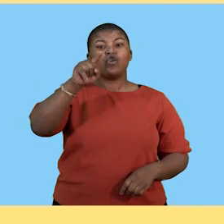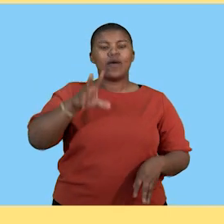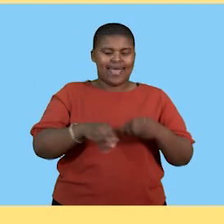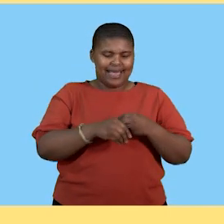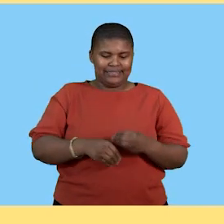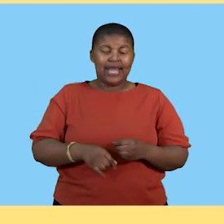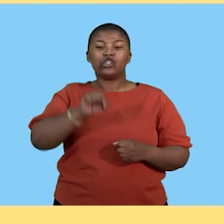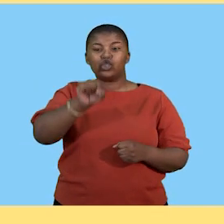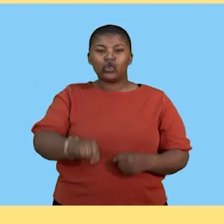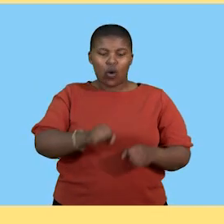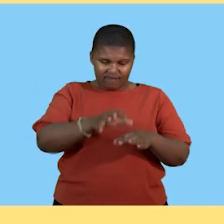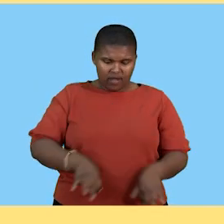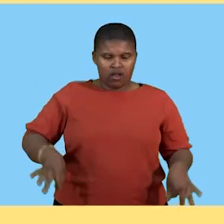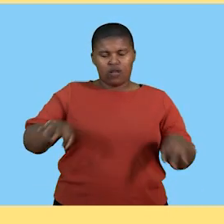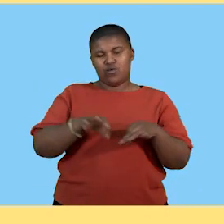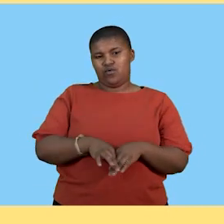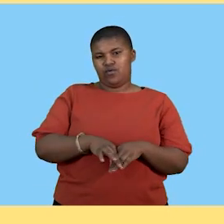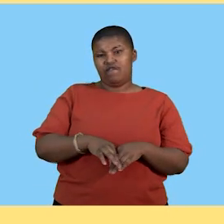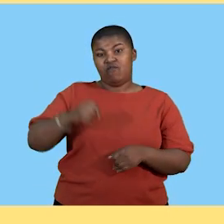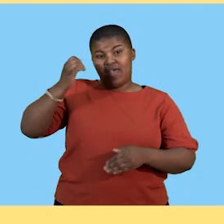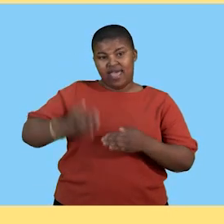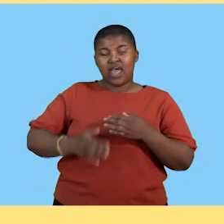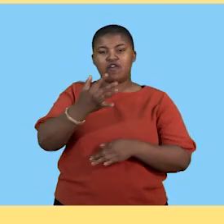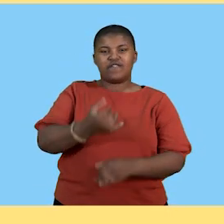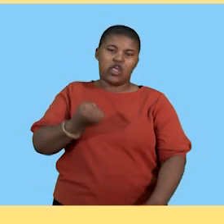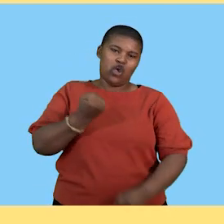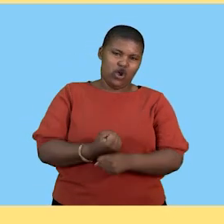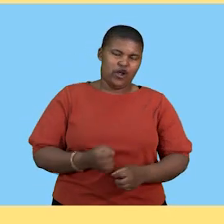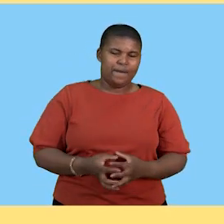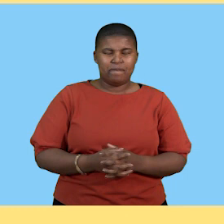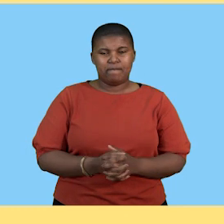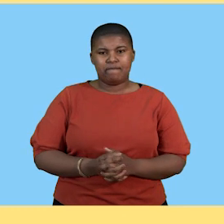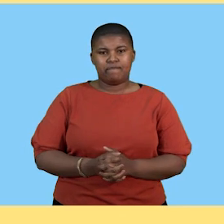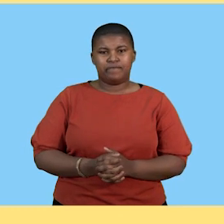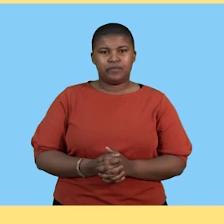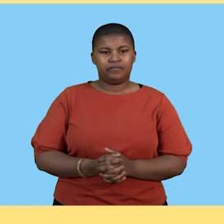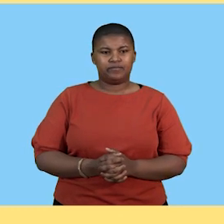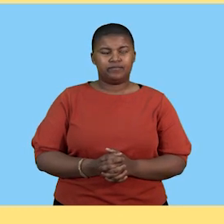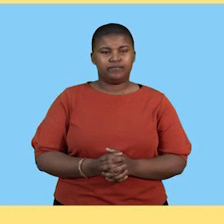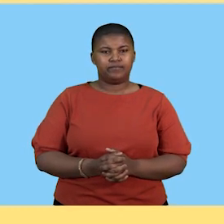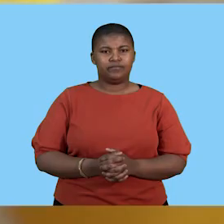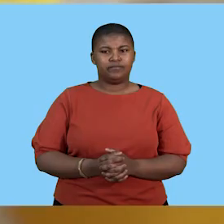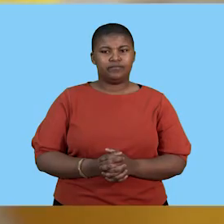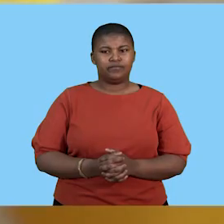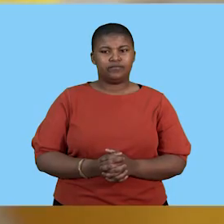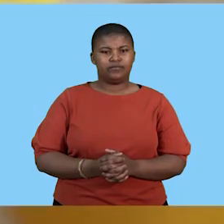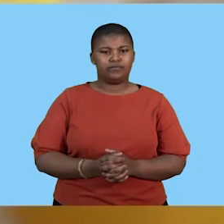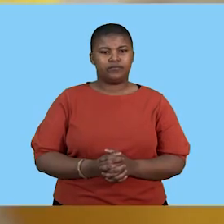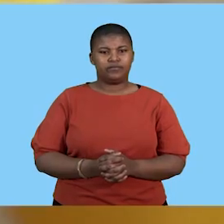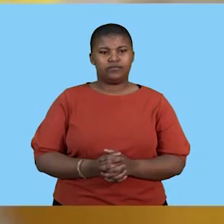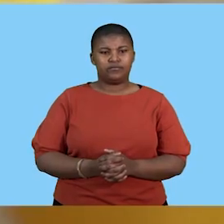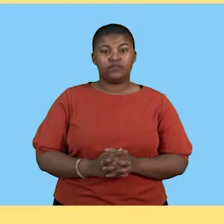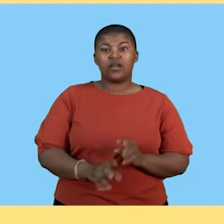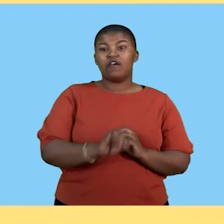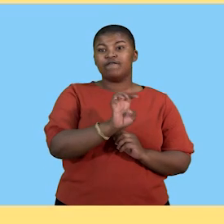443,150. Remember, you are adding your carrying value at the end of the year. There it